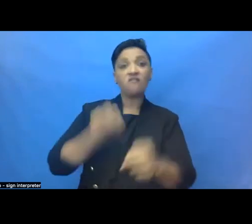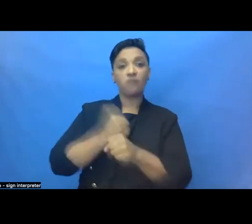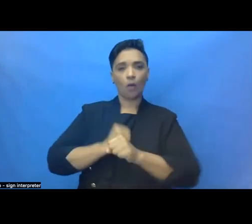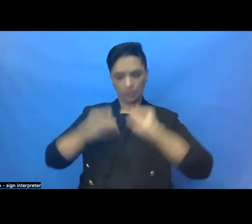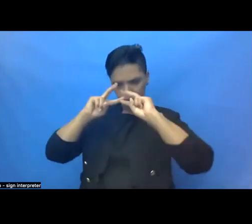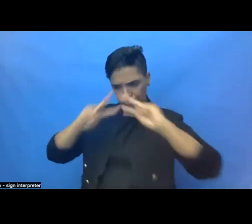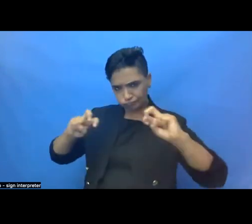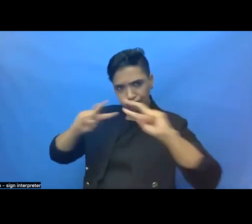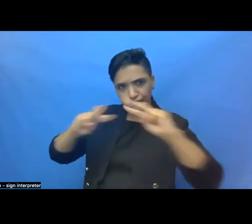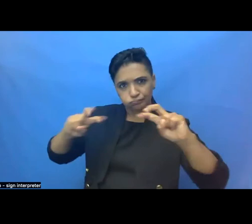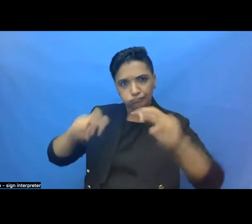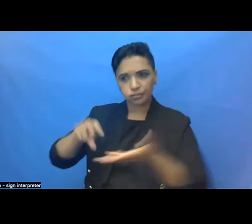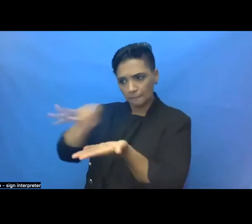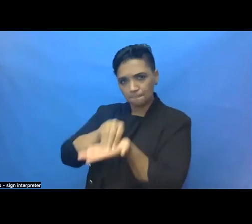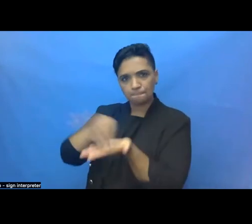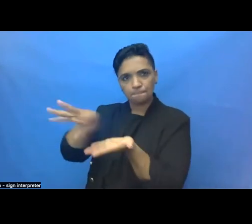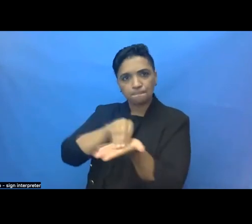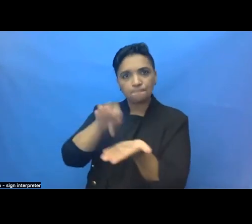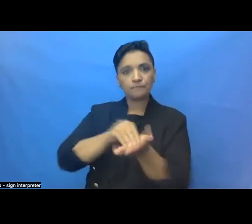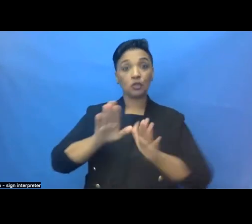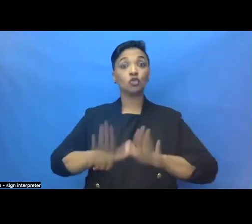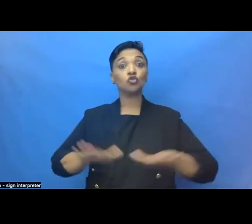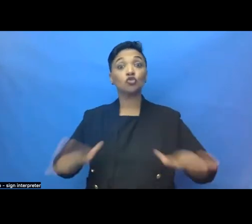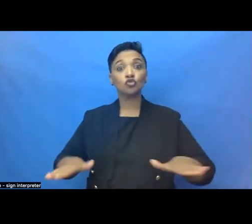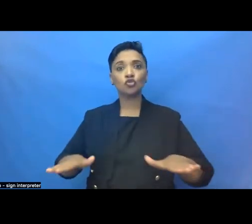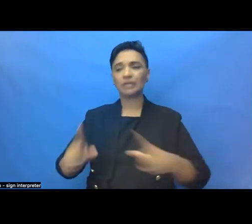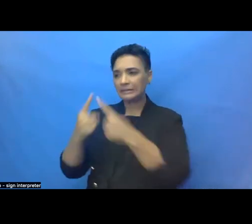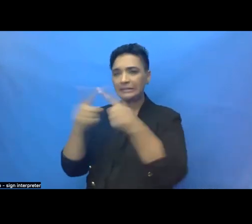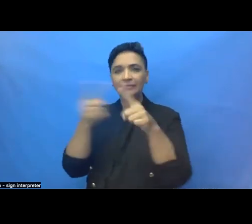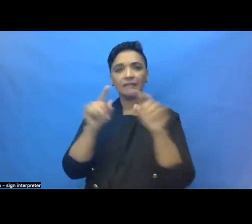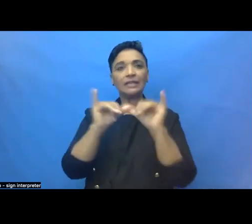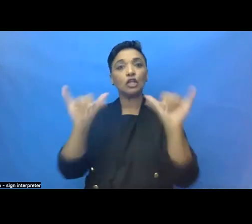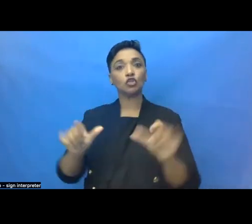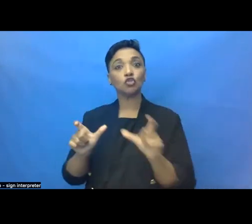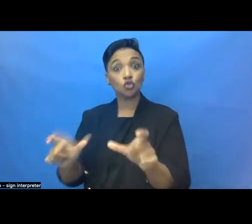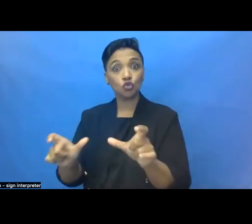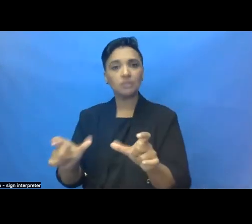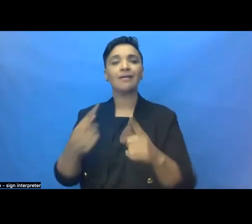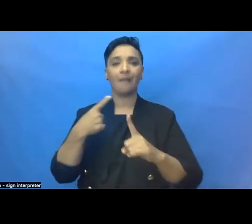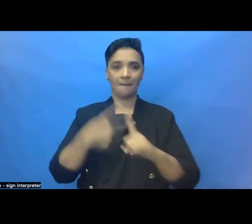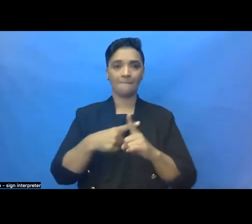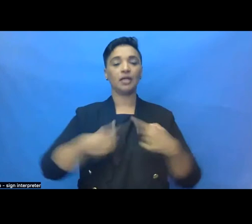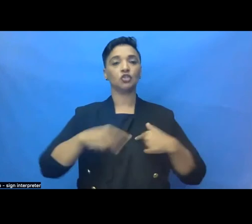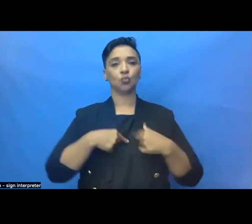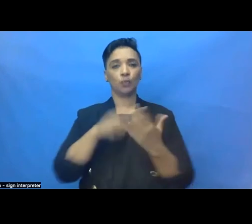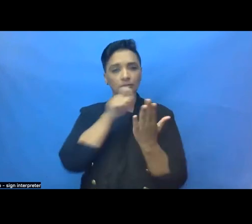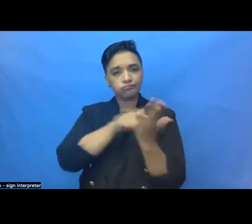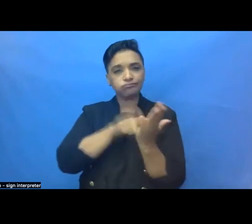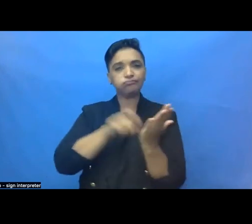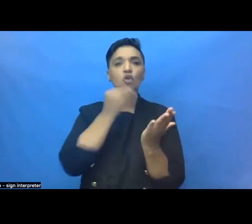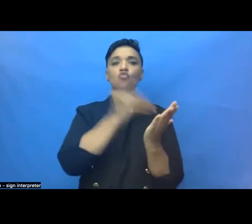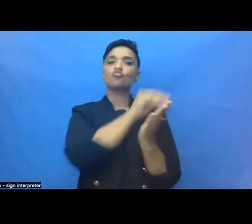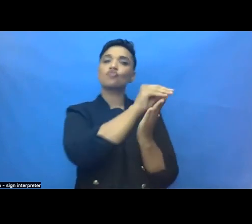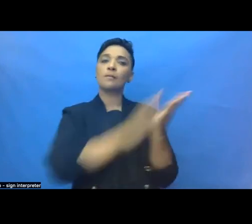to document the conditions of children in the country's institutions. Together with the team of DRI experts, we wrote a report, No Way